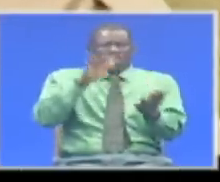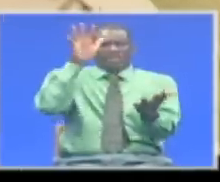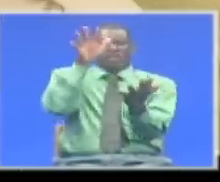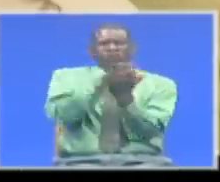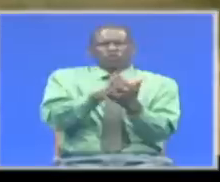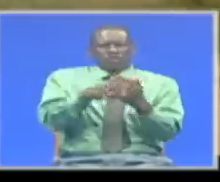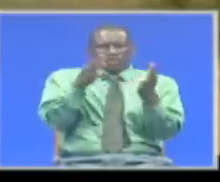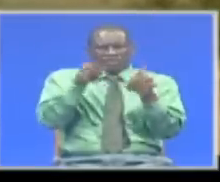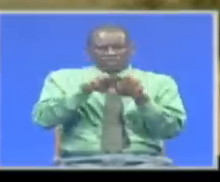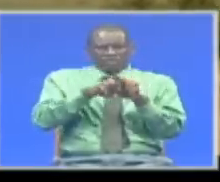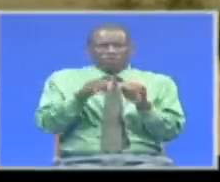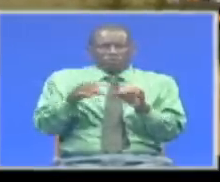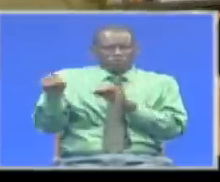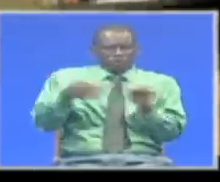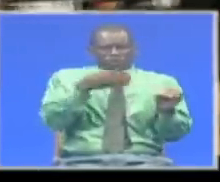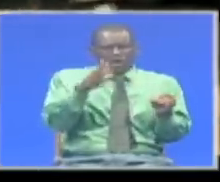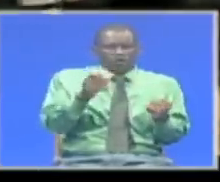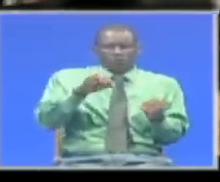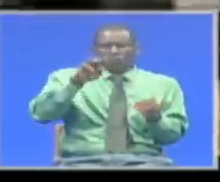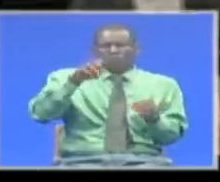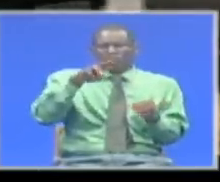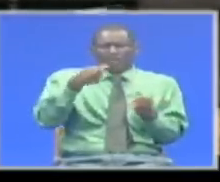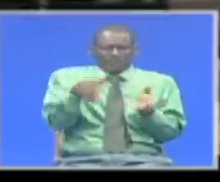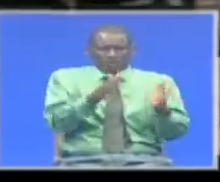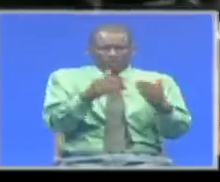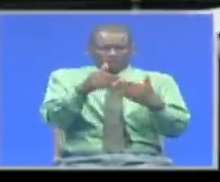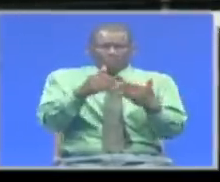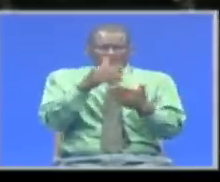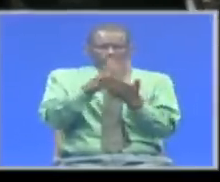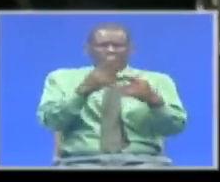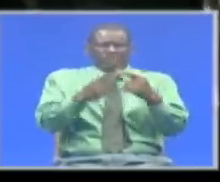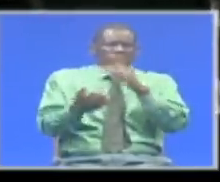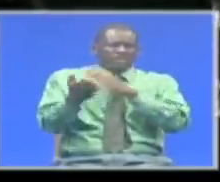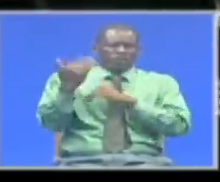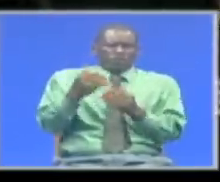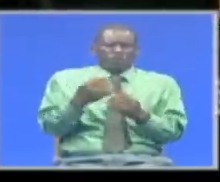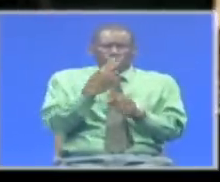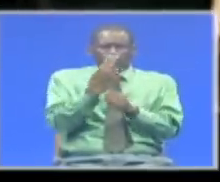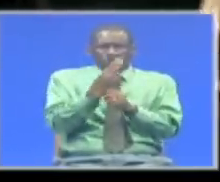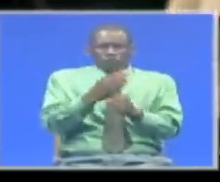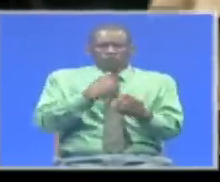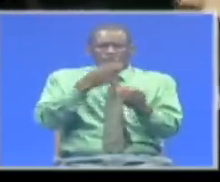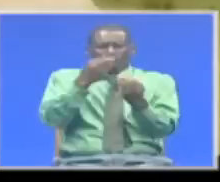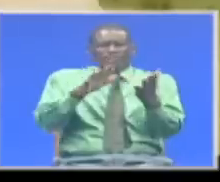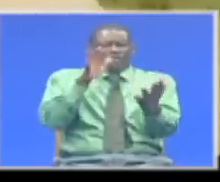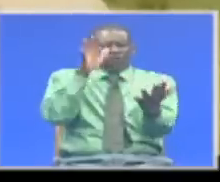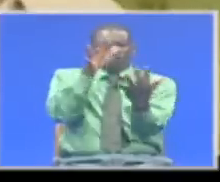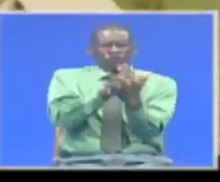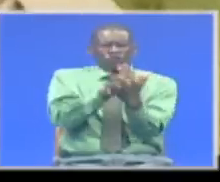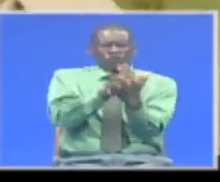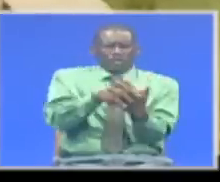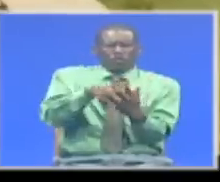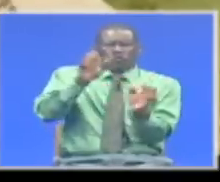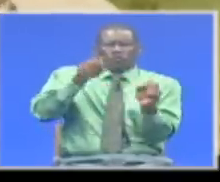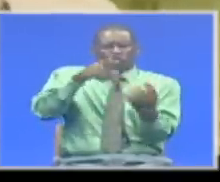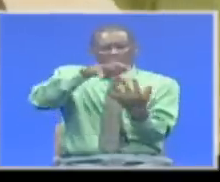soon extinct on the banks of the Mara River, because before, some years back, there used to be so many, we used to know identified spots where you can go